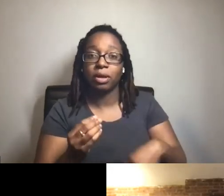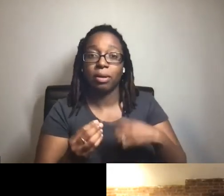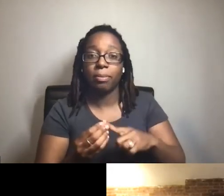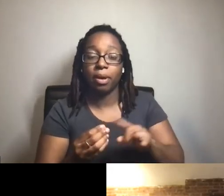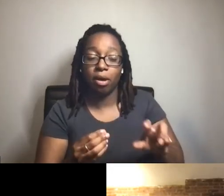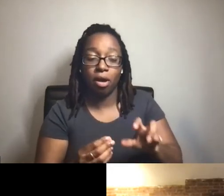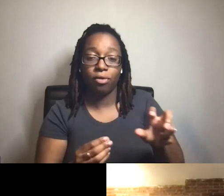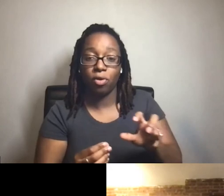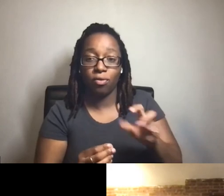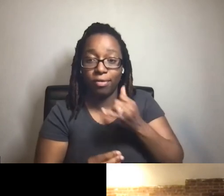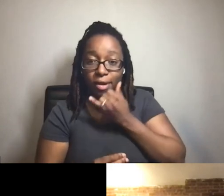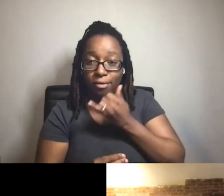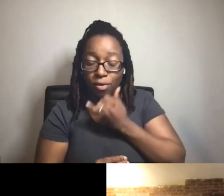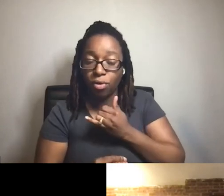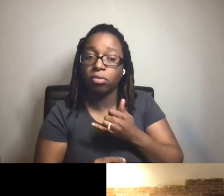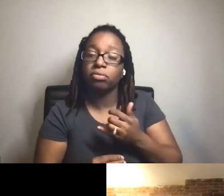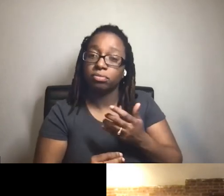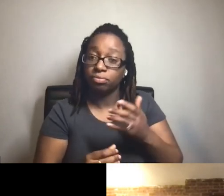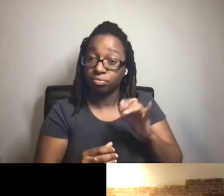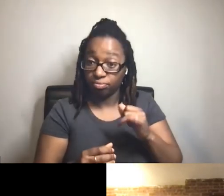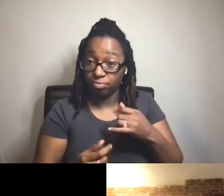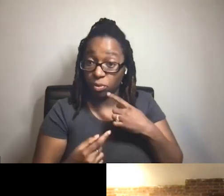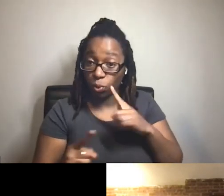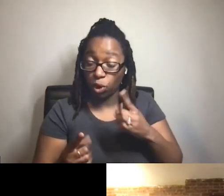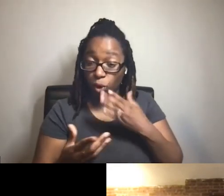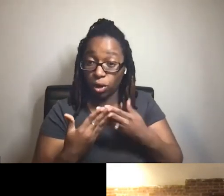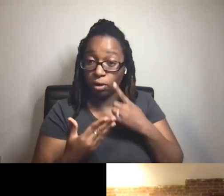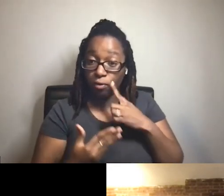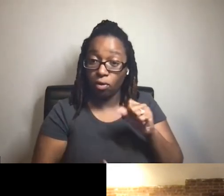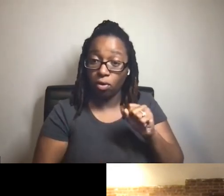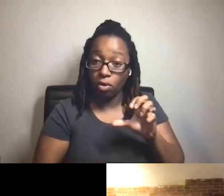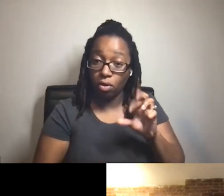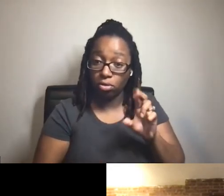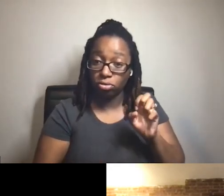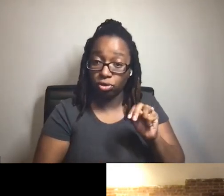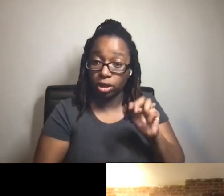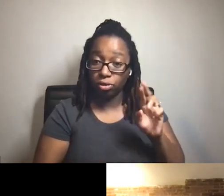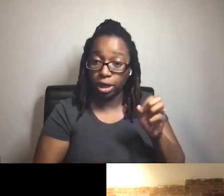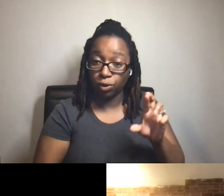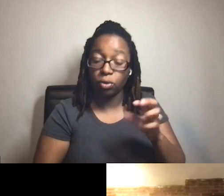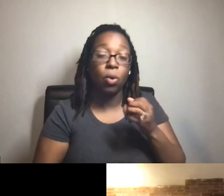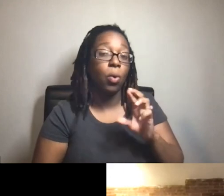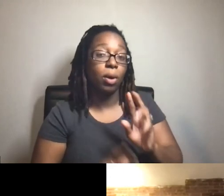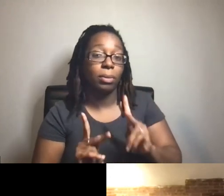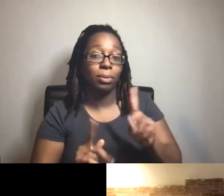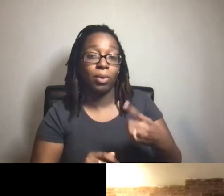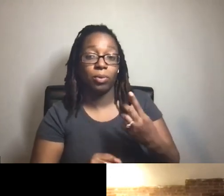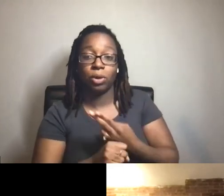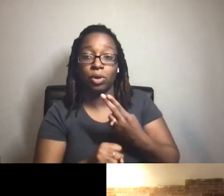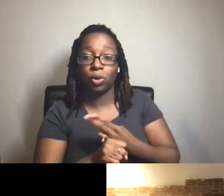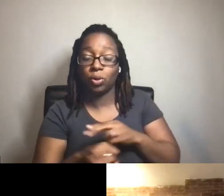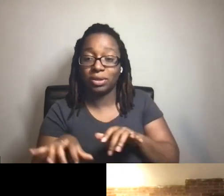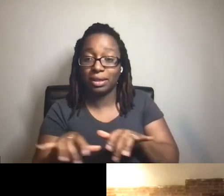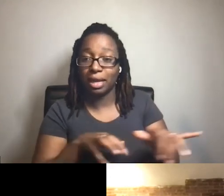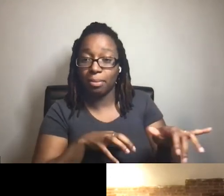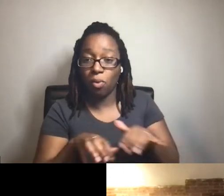error. How well does this aspect work with screen readers and for keyboard-only users? It's a great question. So, and I didn't